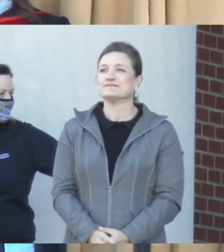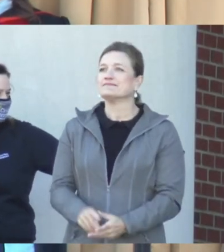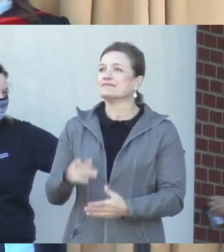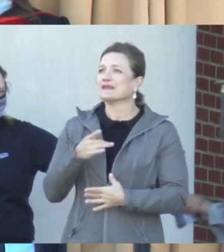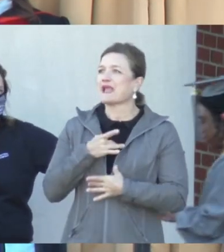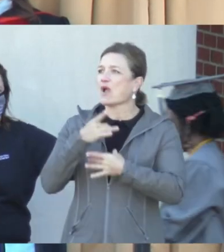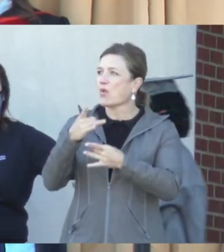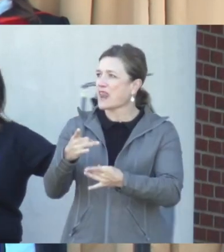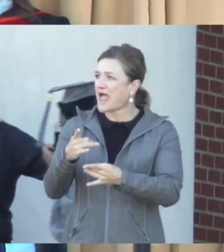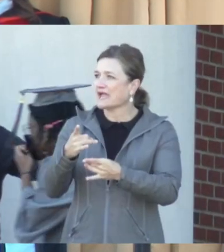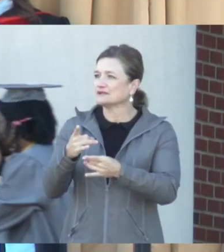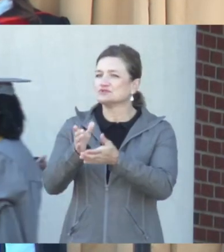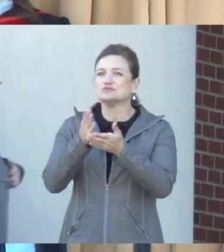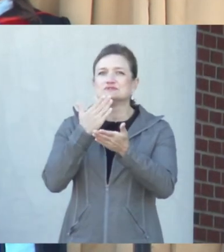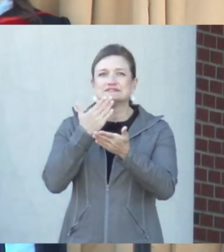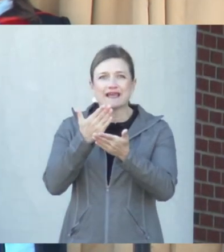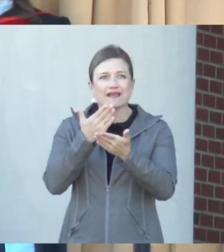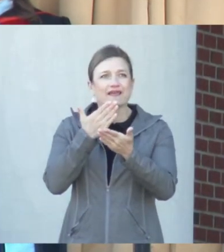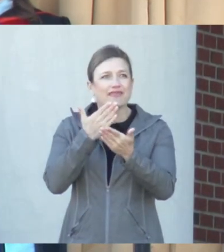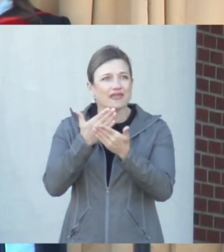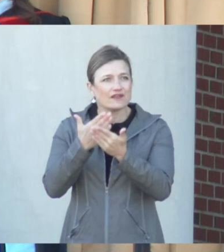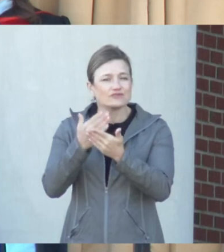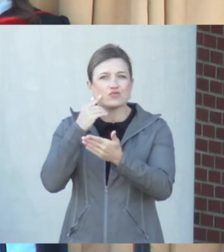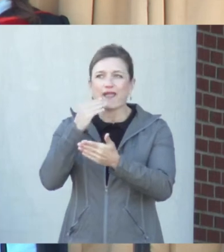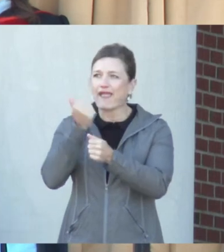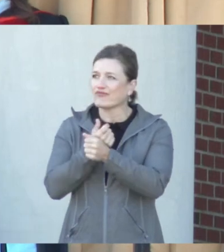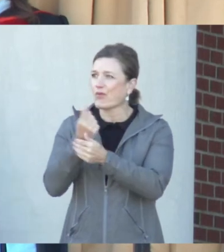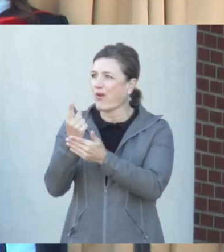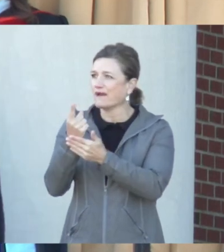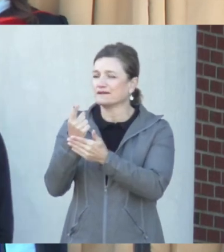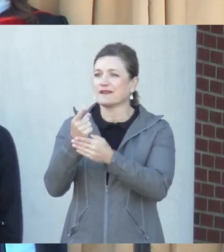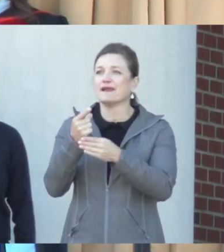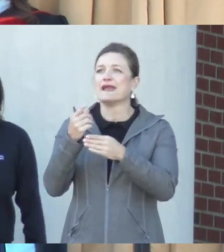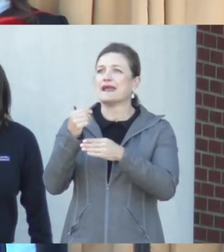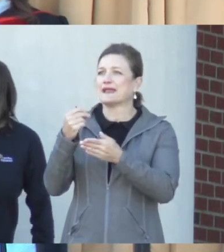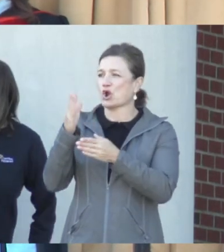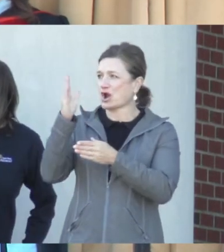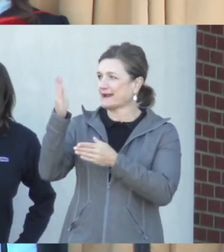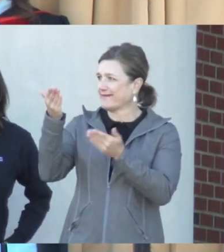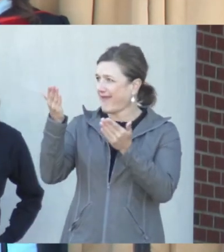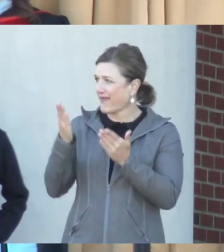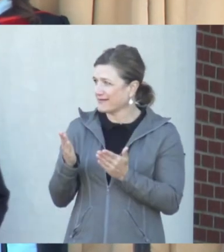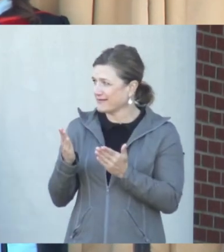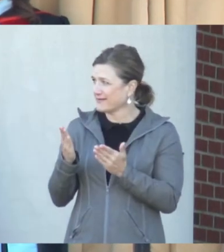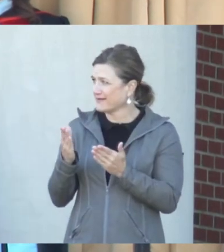I would like to extend my gratitude and appreciation to everyone and our platform guests for being here today.